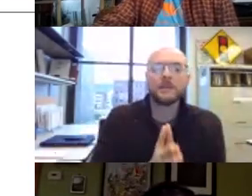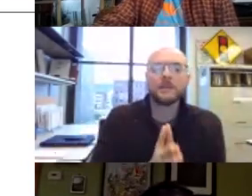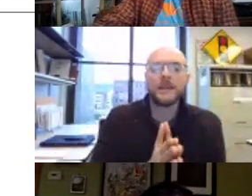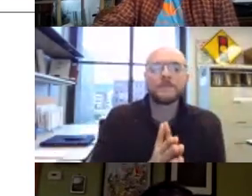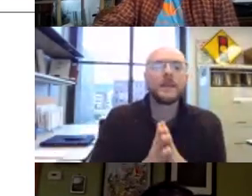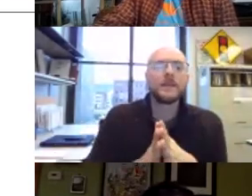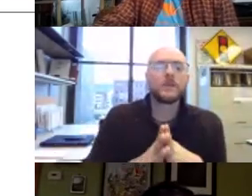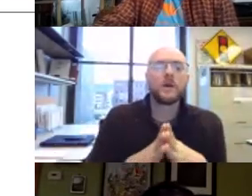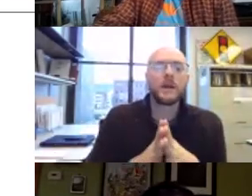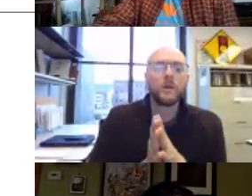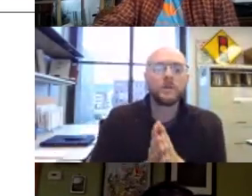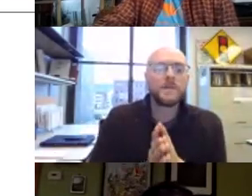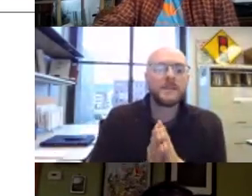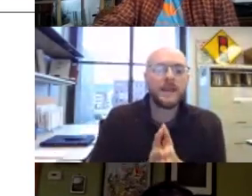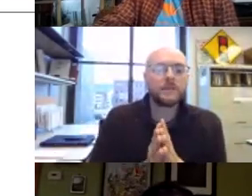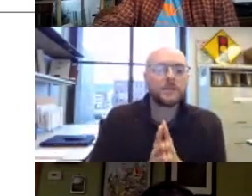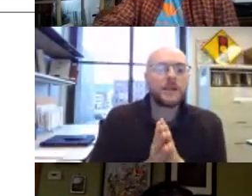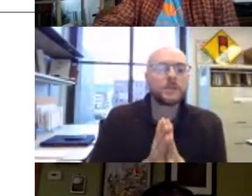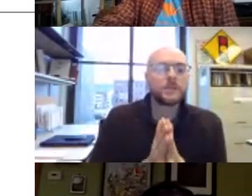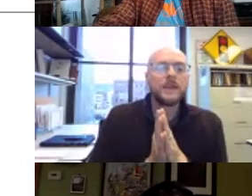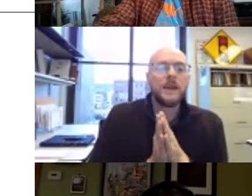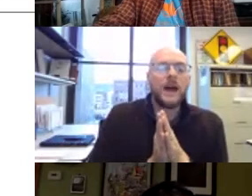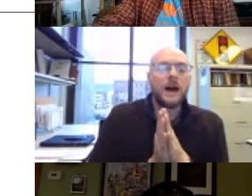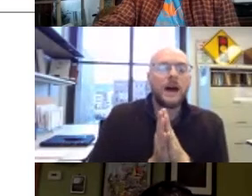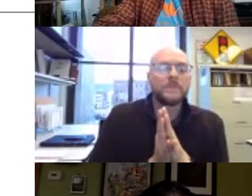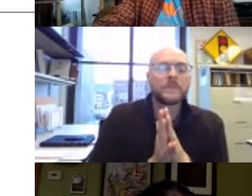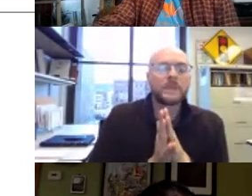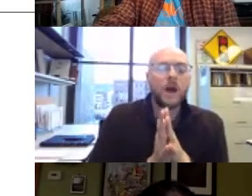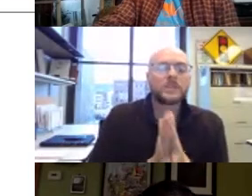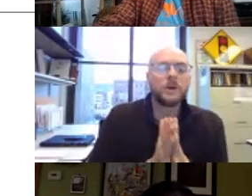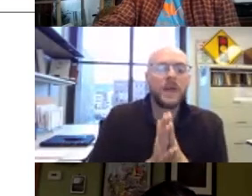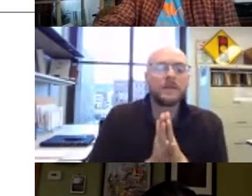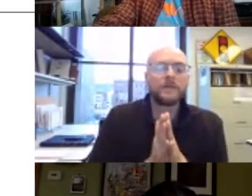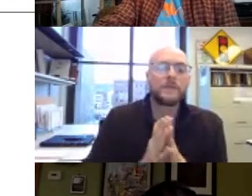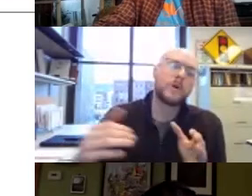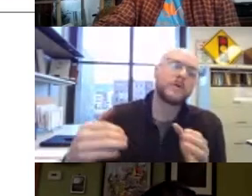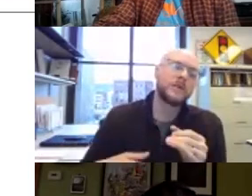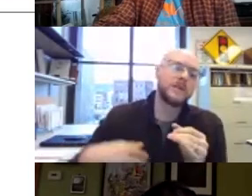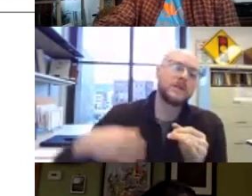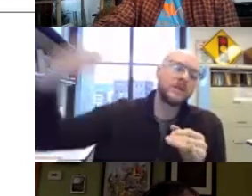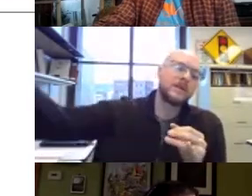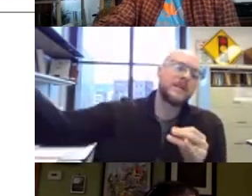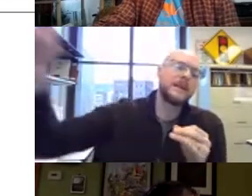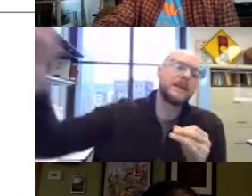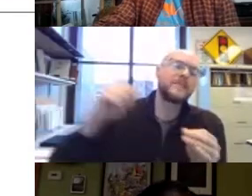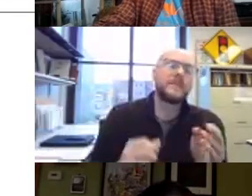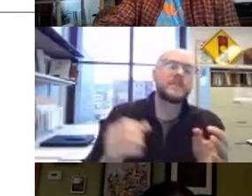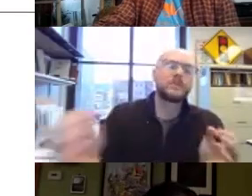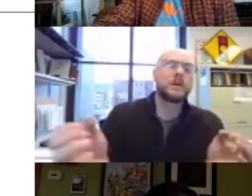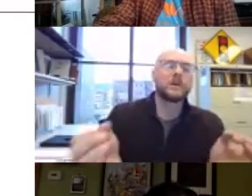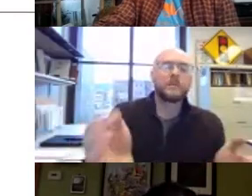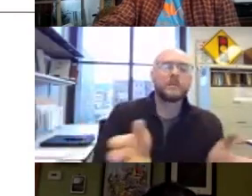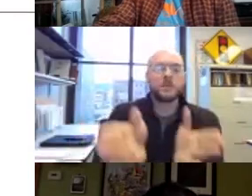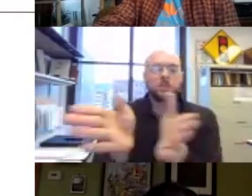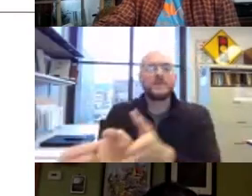as a shared lane, so the parking will be maintained through the stretch. Also, then flipping over to the northbound side, this